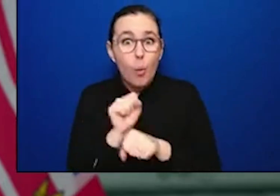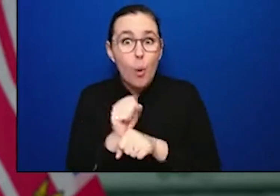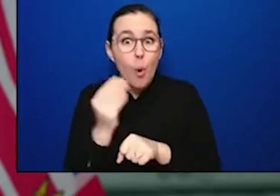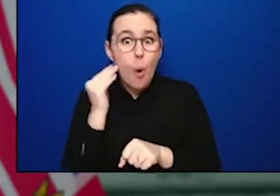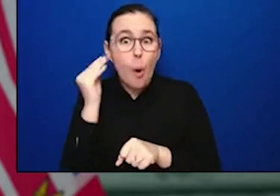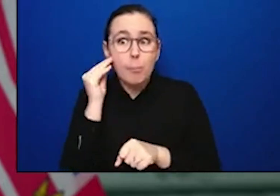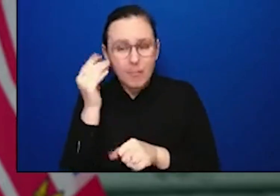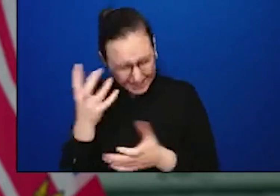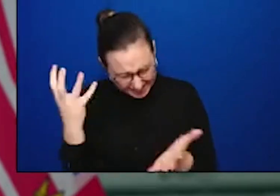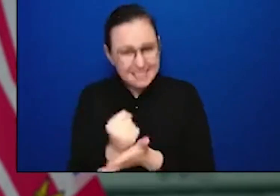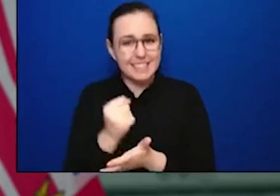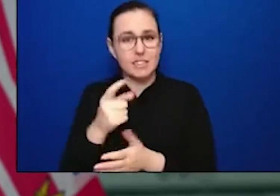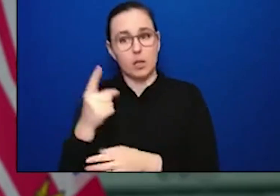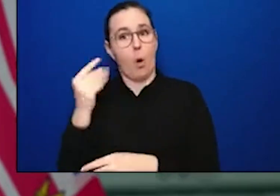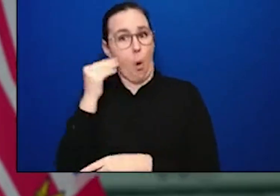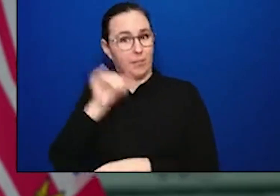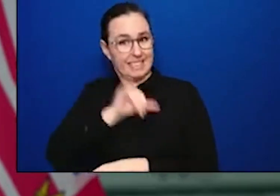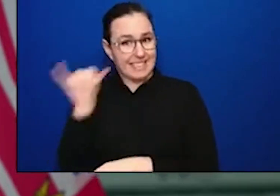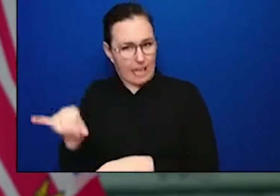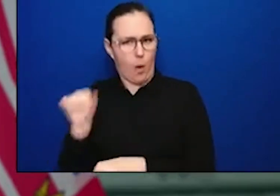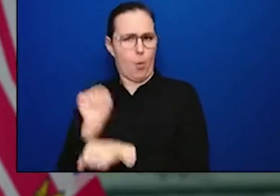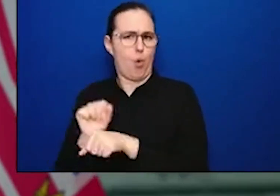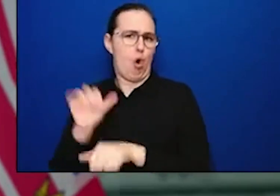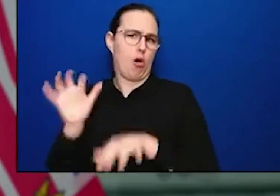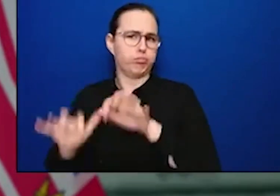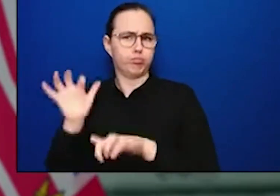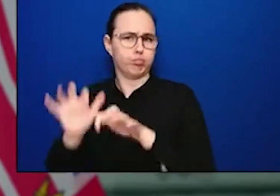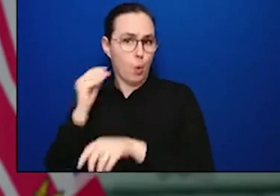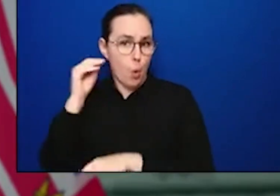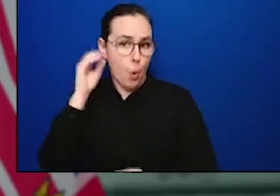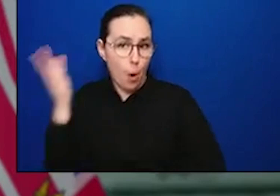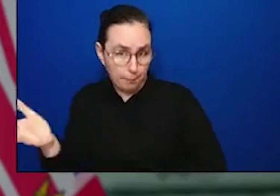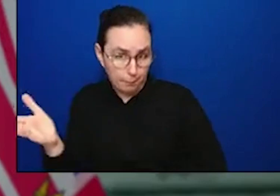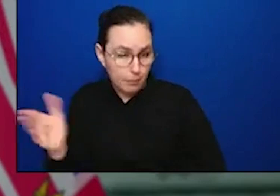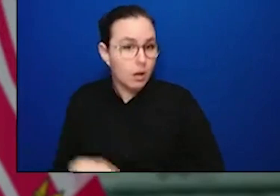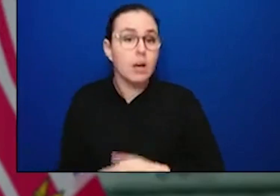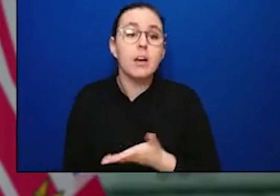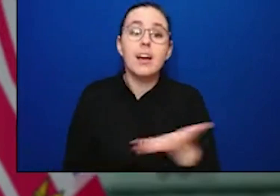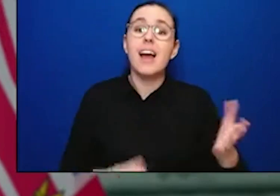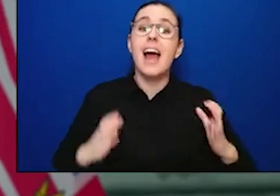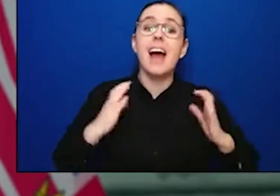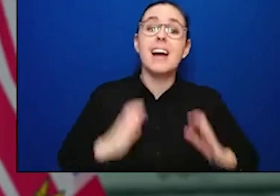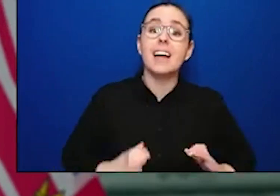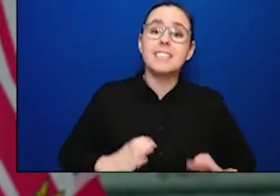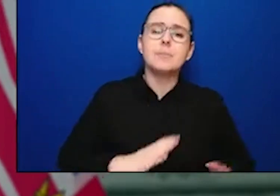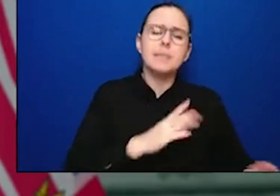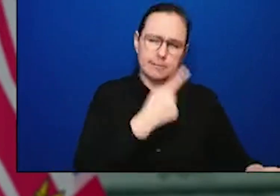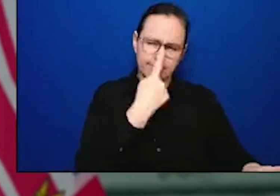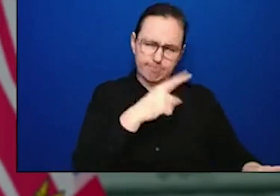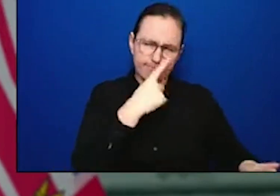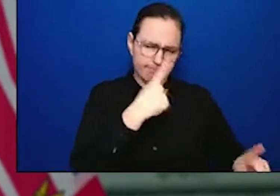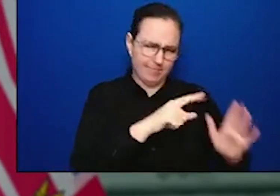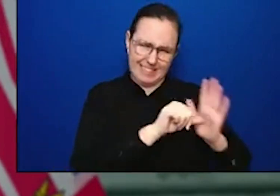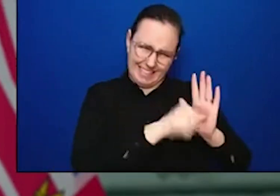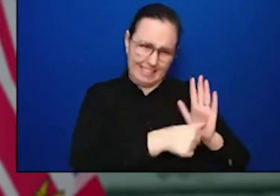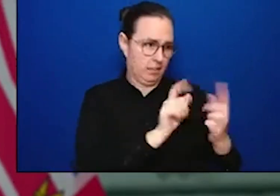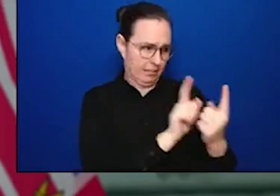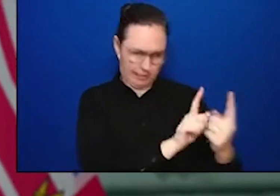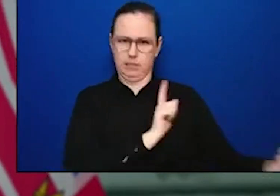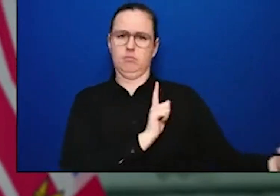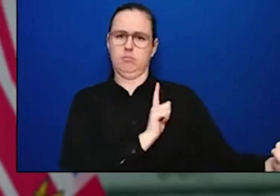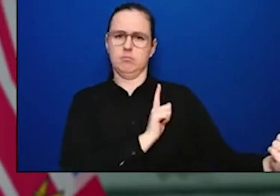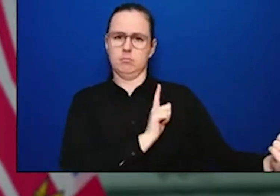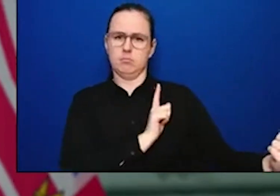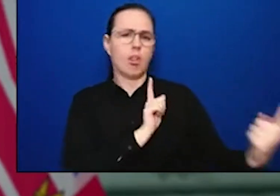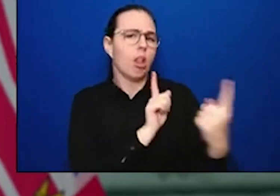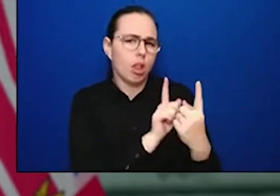reinforce the need to keep that distance from people. Have fewer people in the same location at once, whether